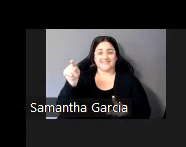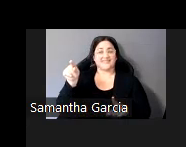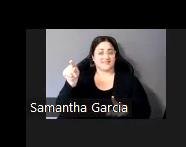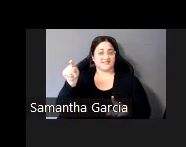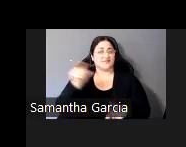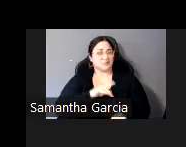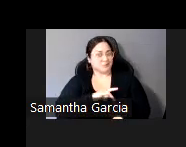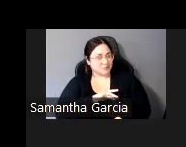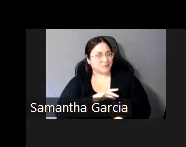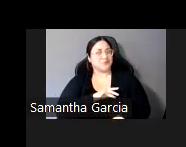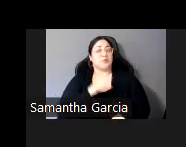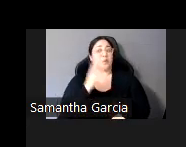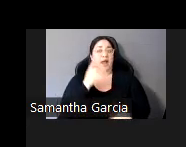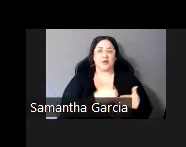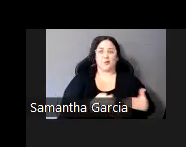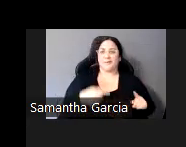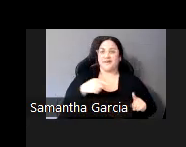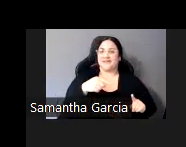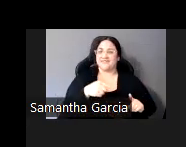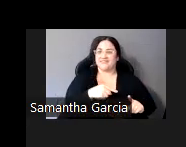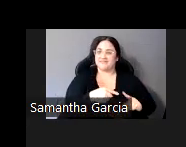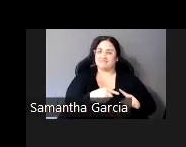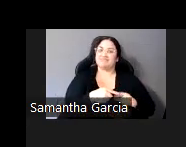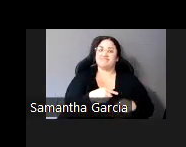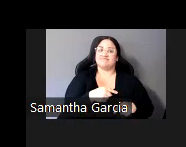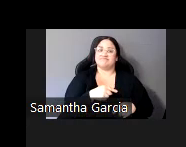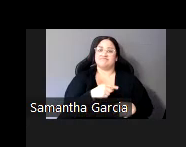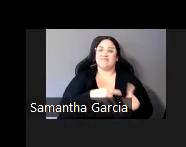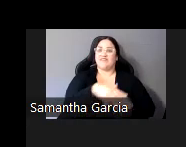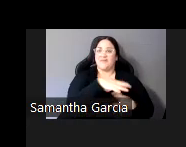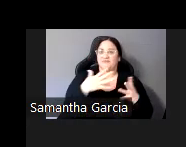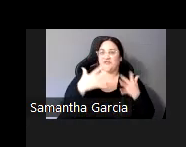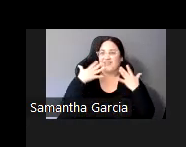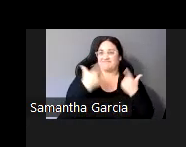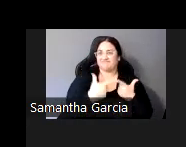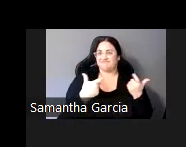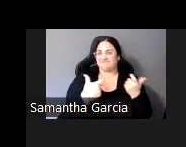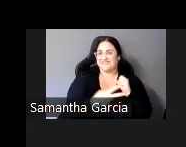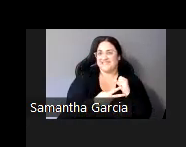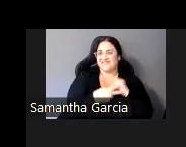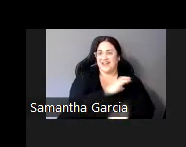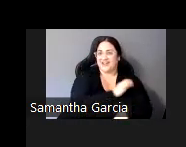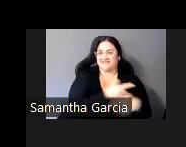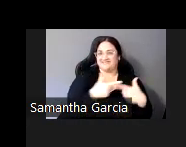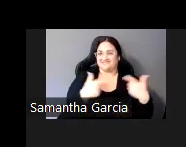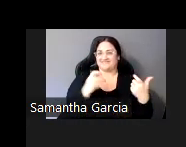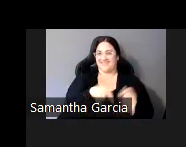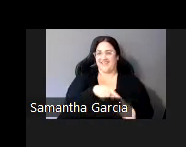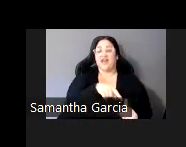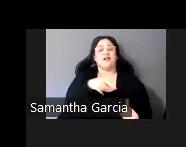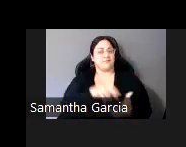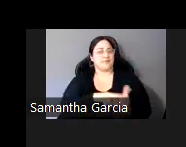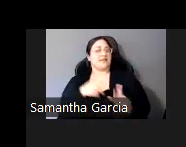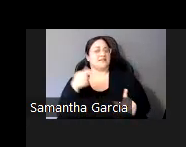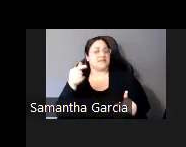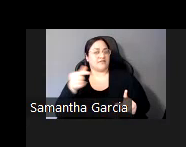be more efficient, more green, and that you could be entitled to this grant money, but the money wouldn't actually go into